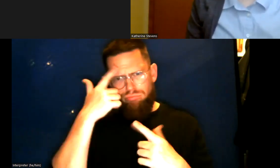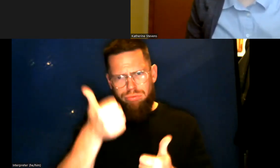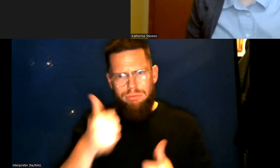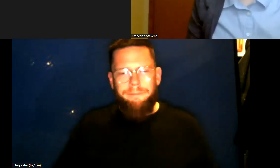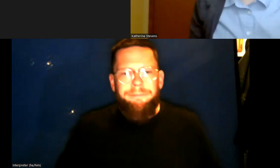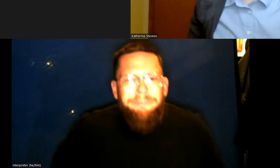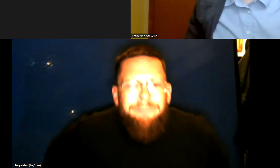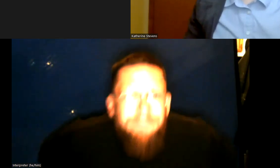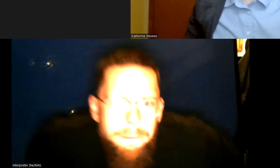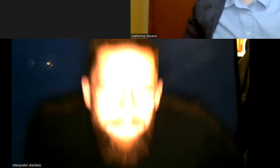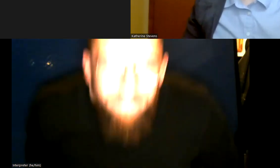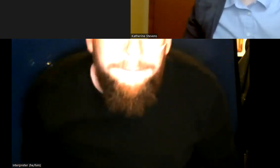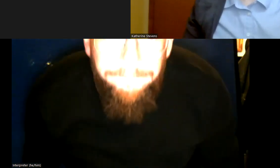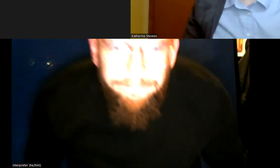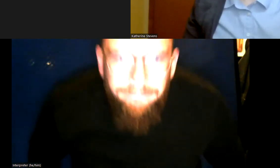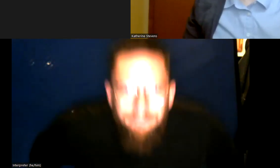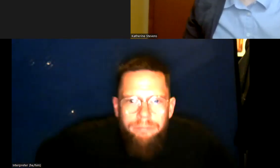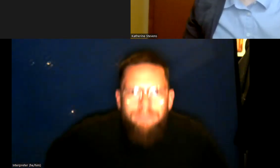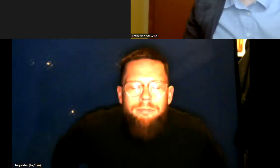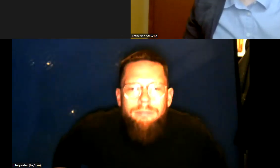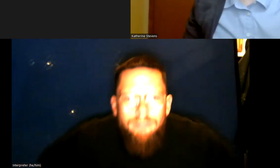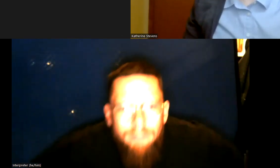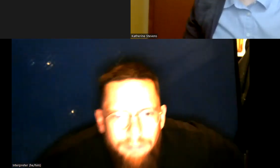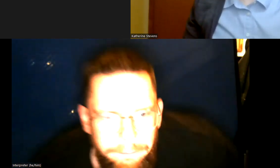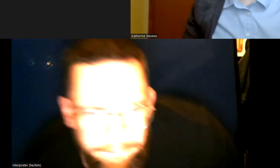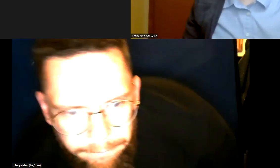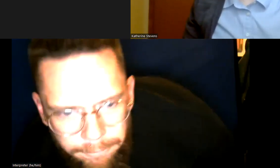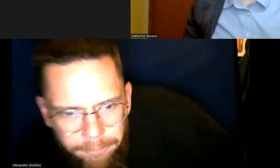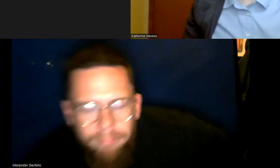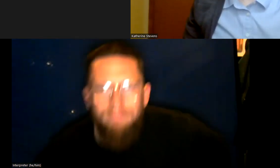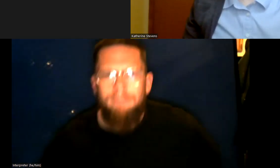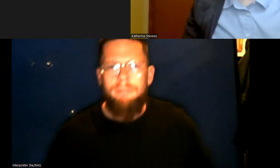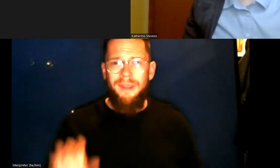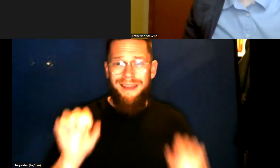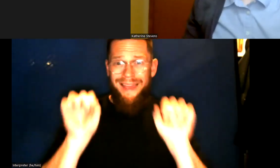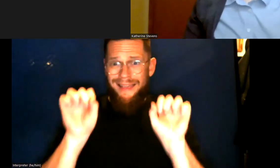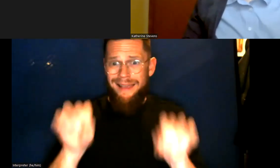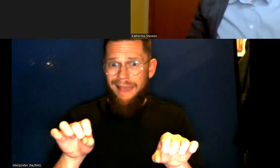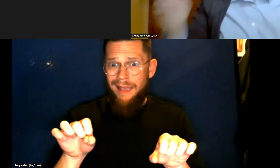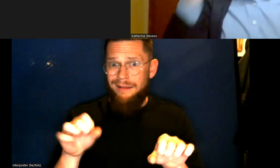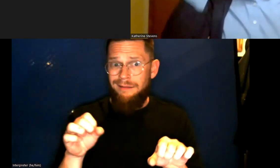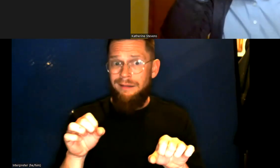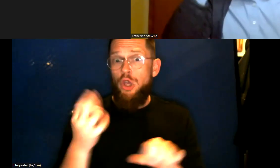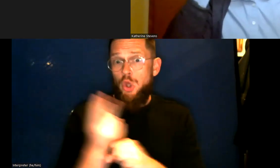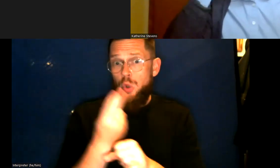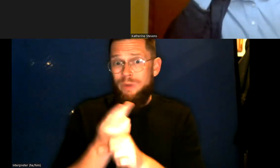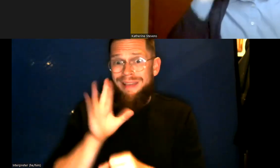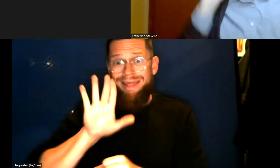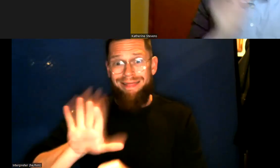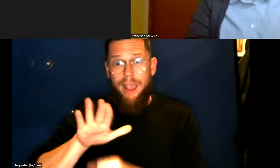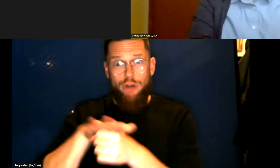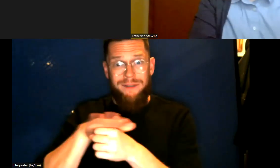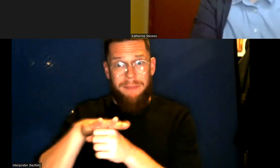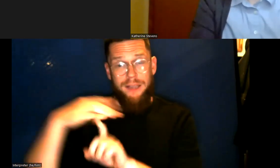And then someone in the chat was asking if they could claim the use of their own rented space as used for